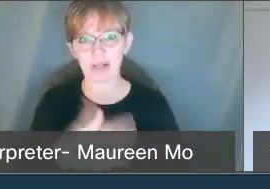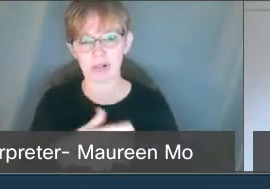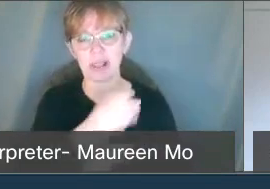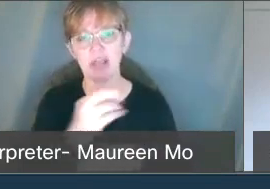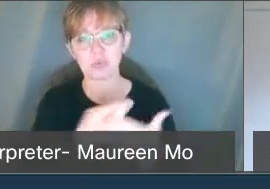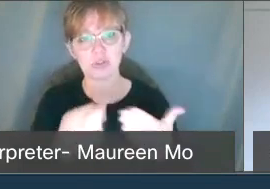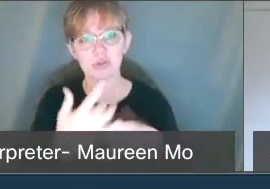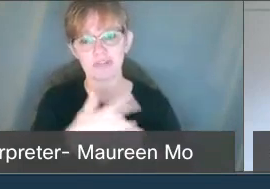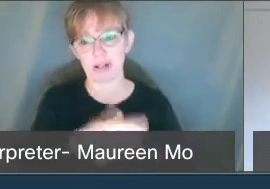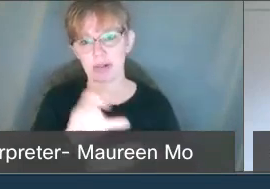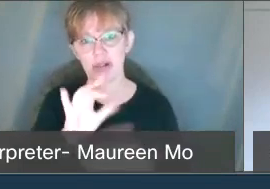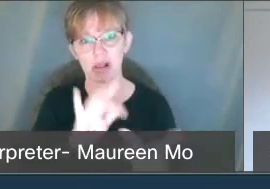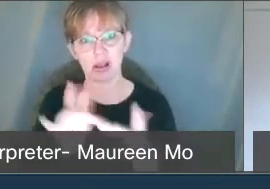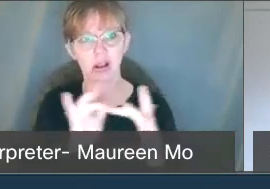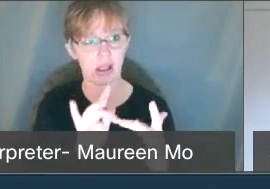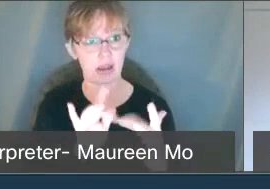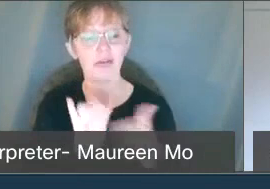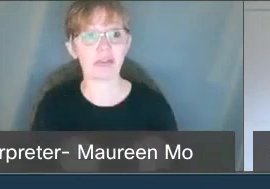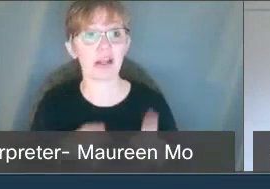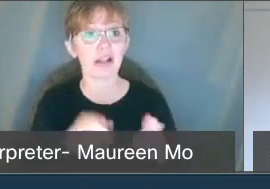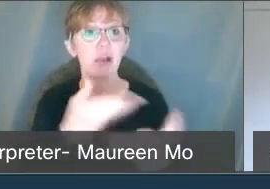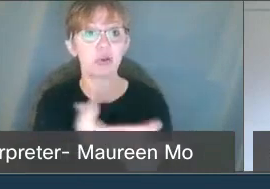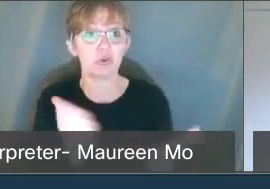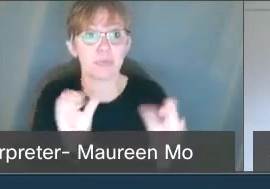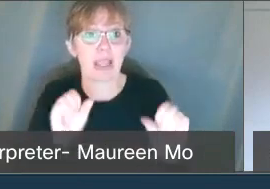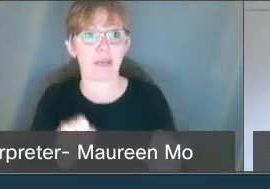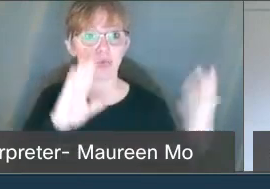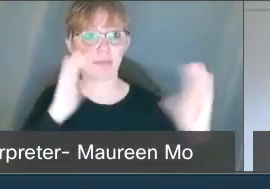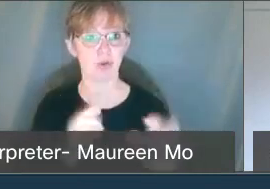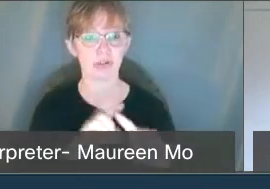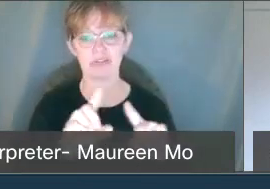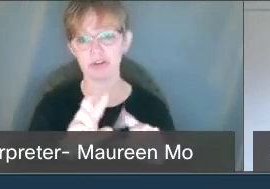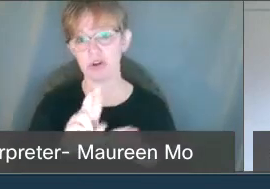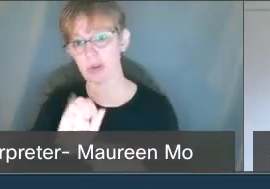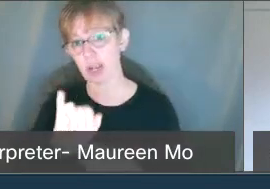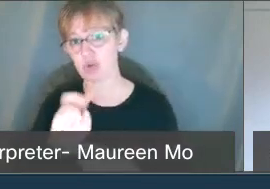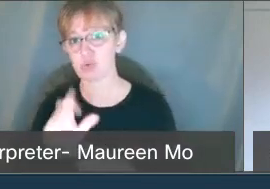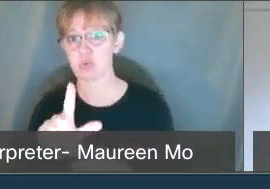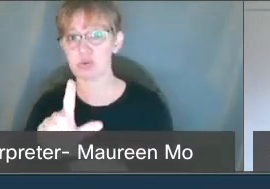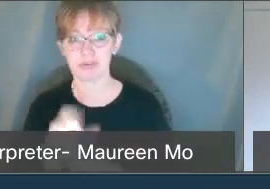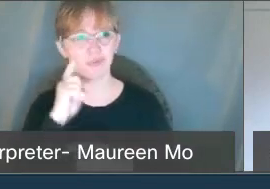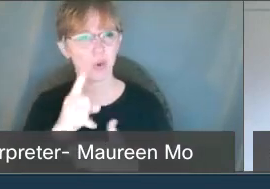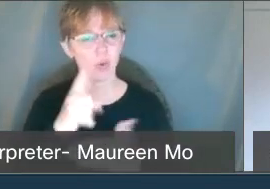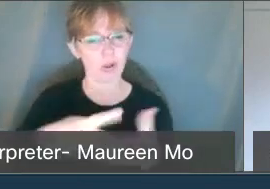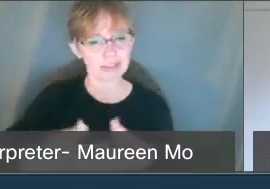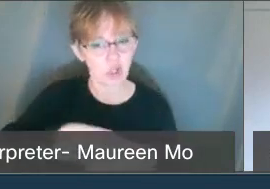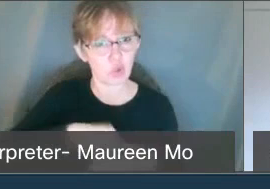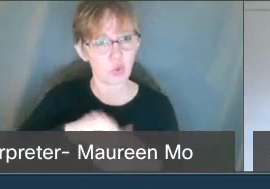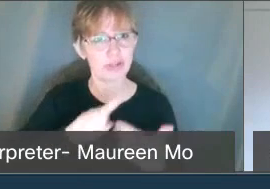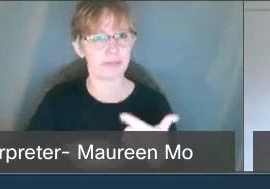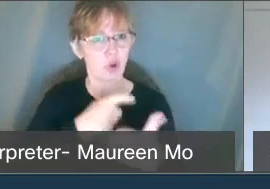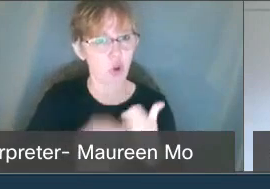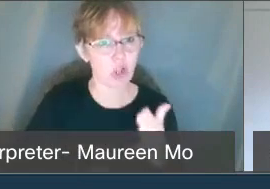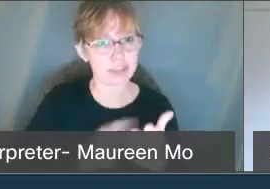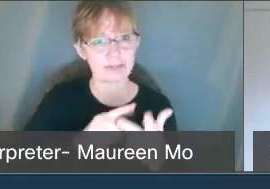resources online that allow you to compare different tools in terms of their content and their cost and how